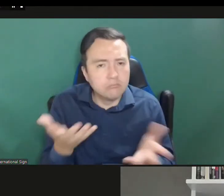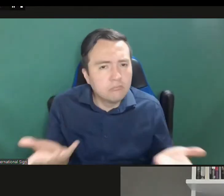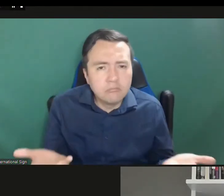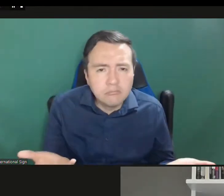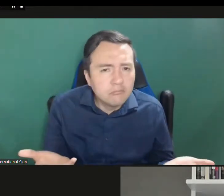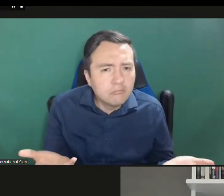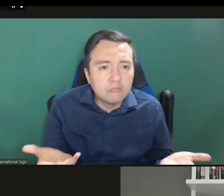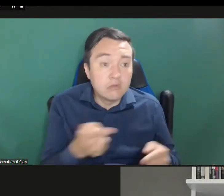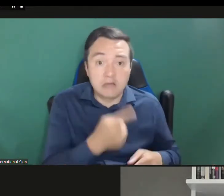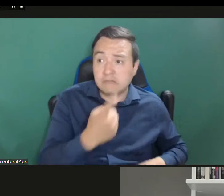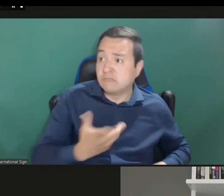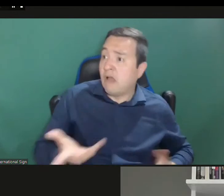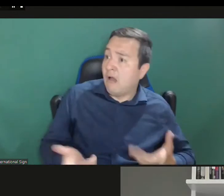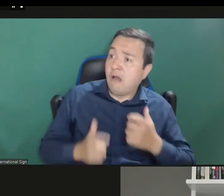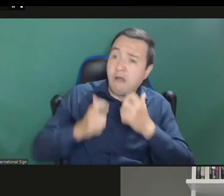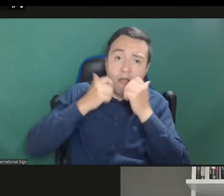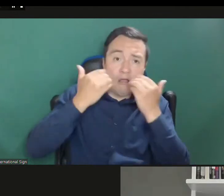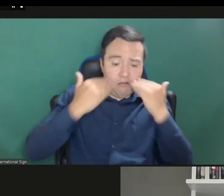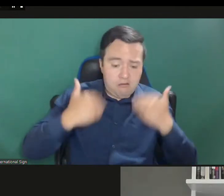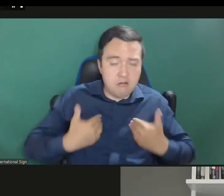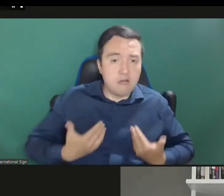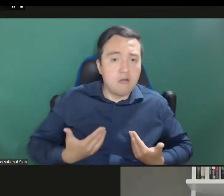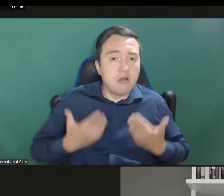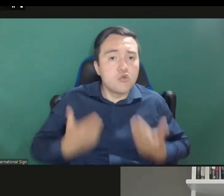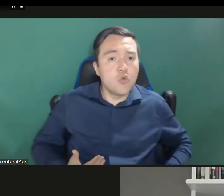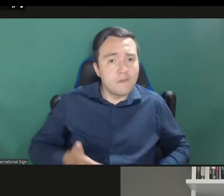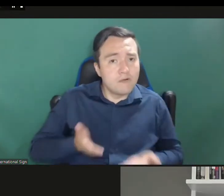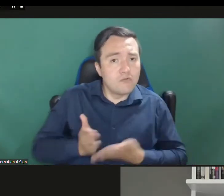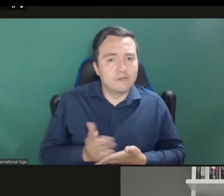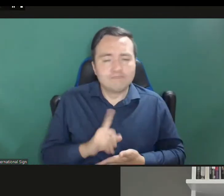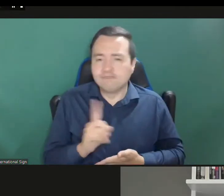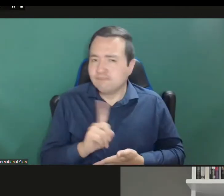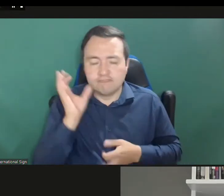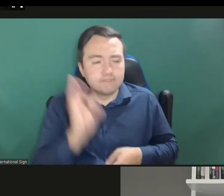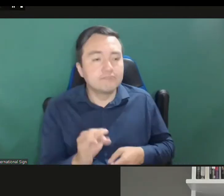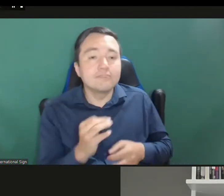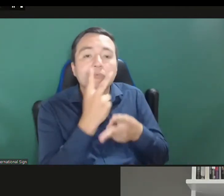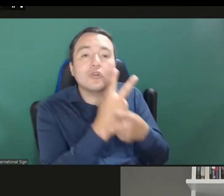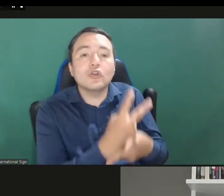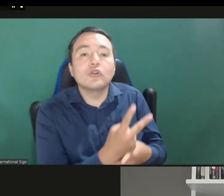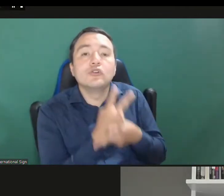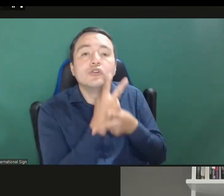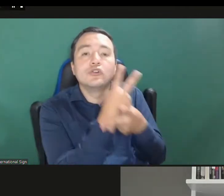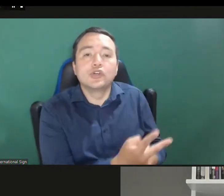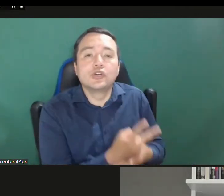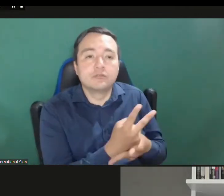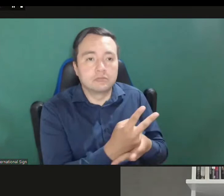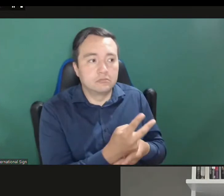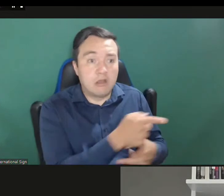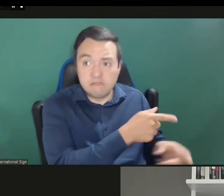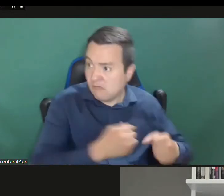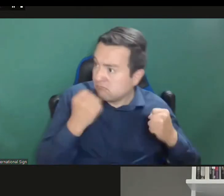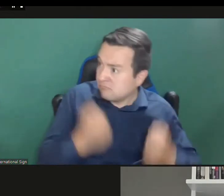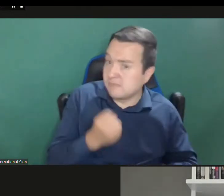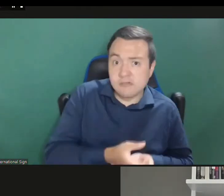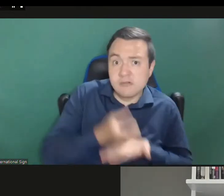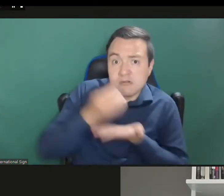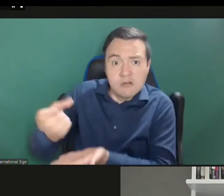calls our attention to this. We're talking about a court whose mandate is to protect and to implement these investment